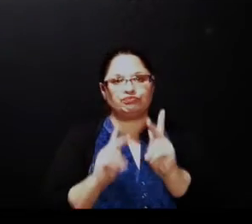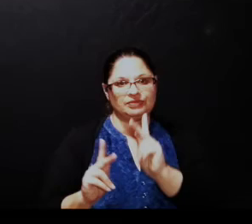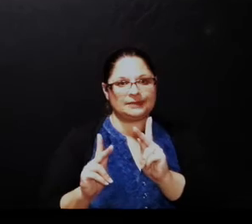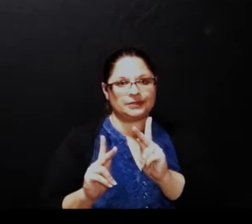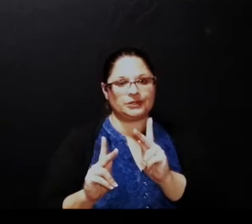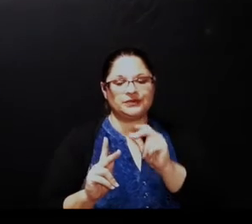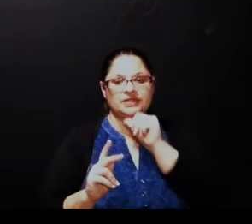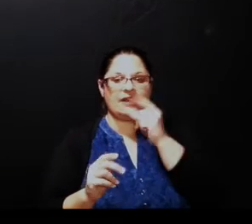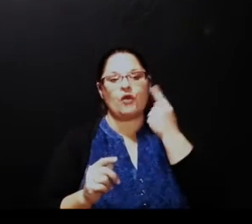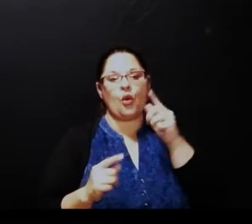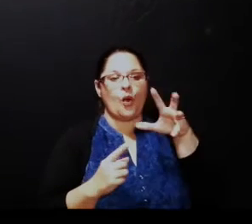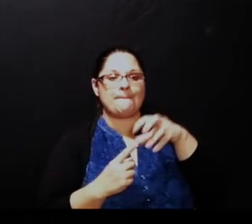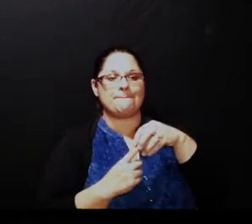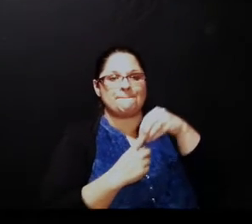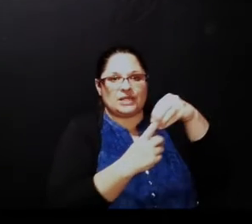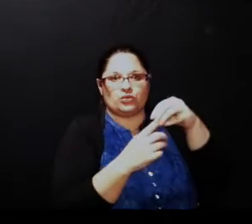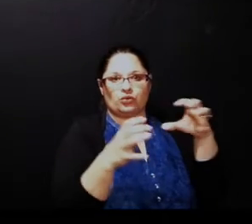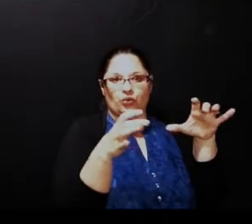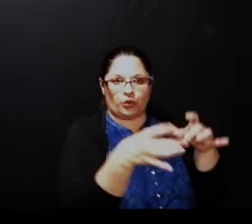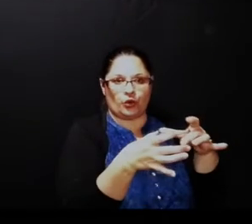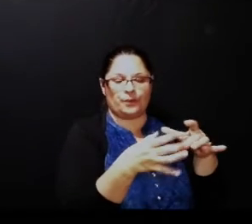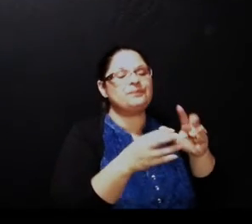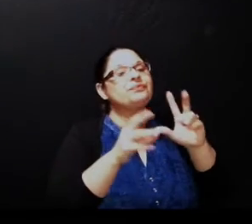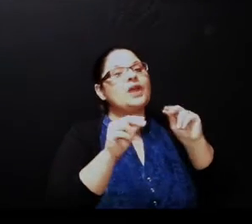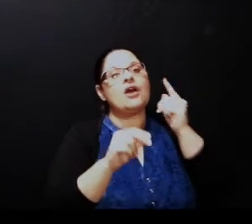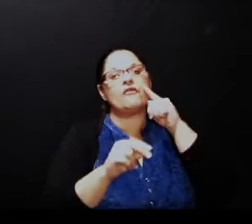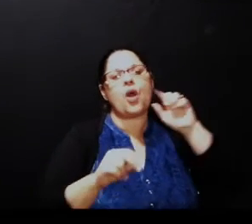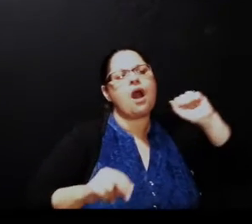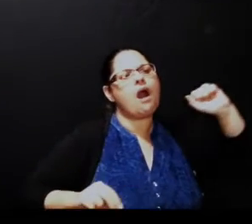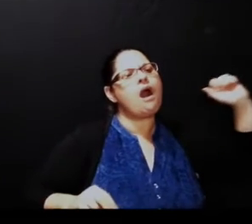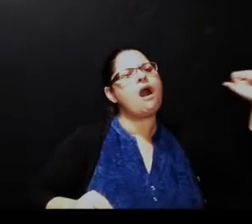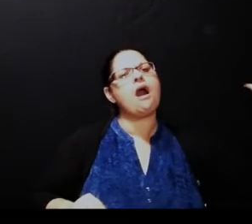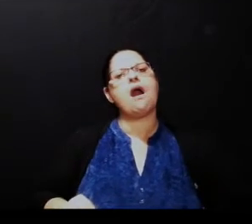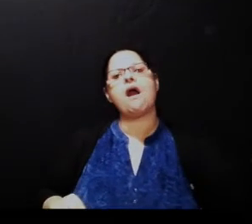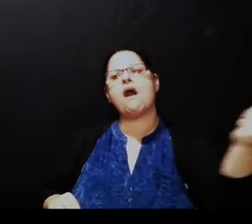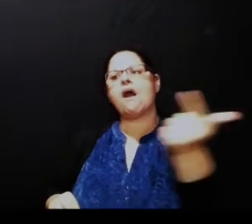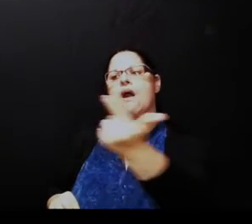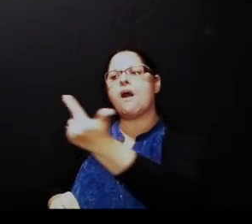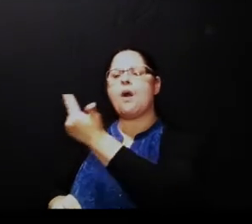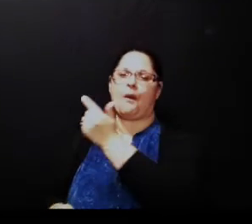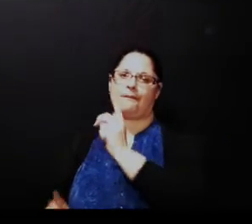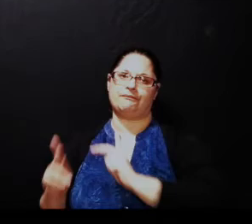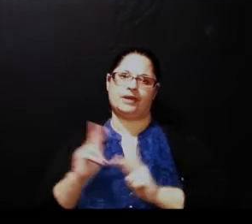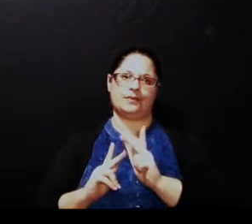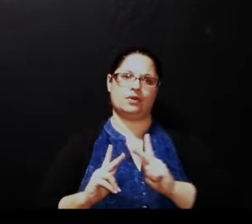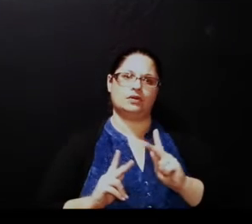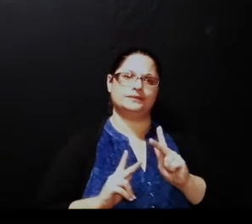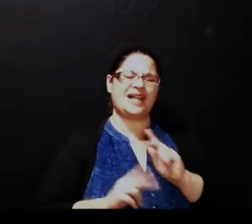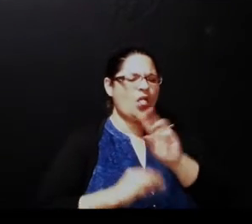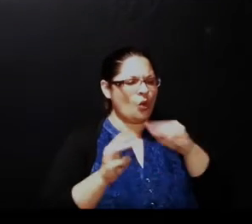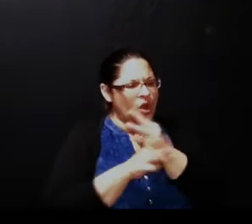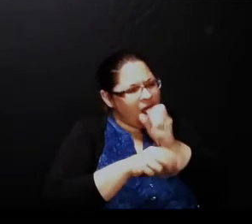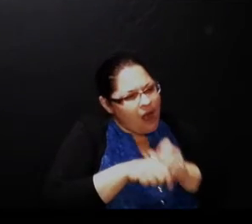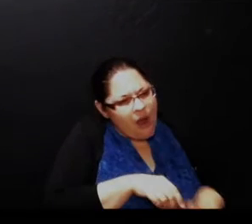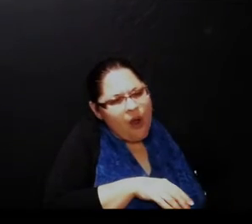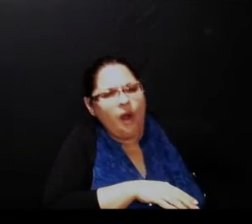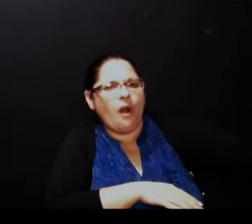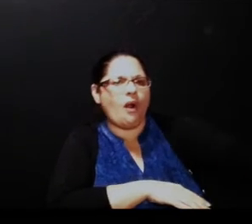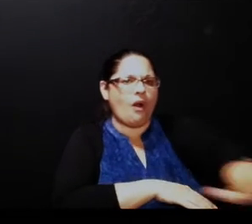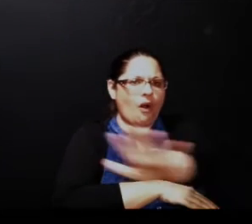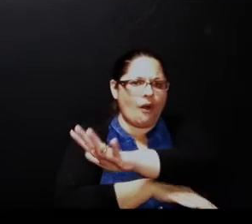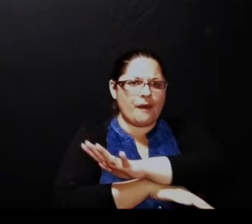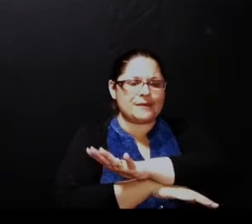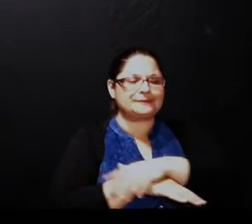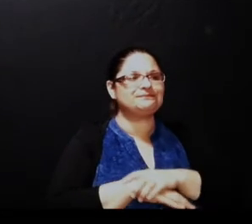for a certain societal position of people. It's for all people. It's for all the world to come to know God